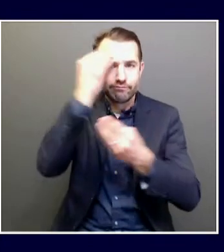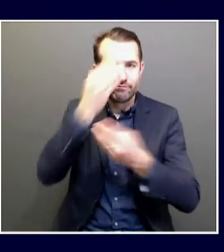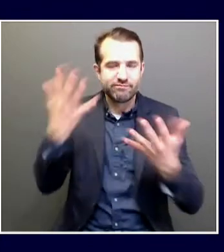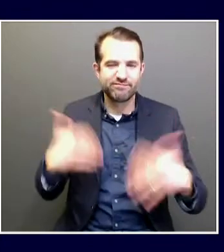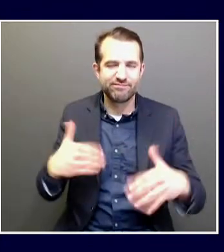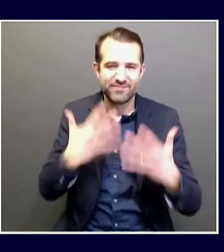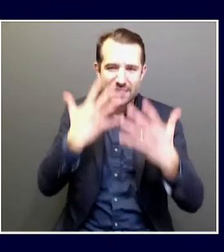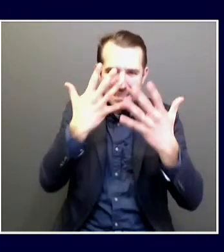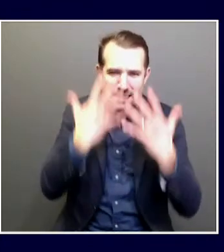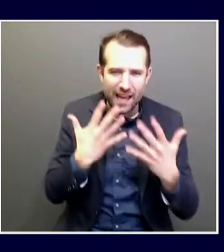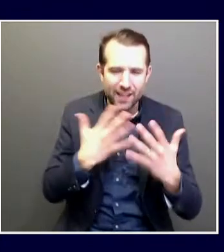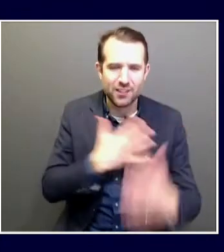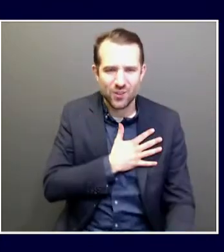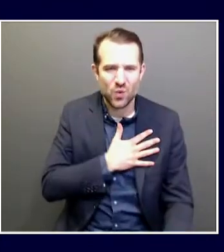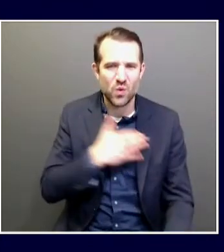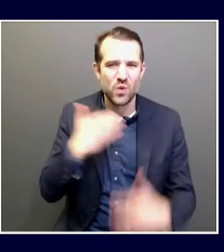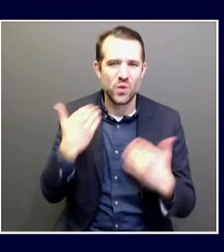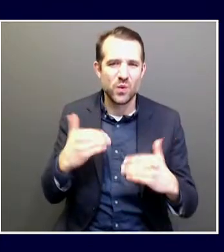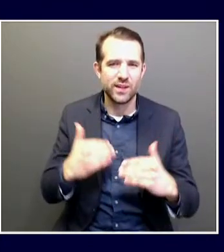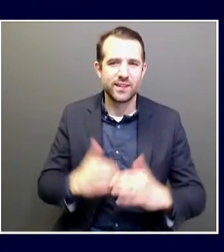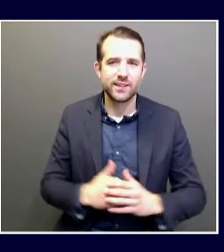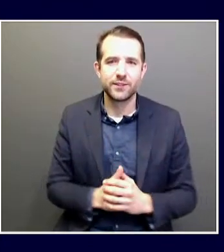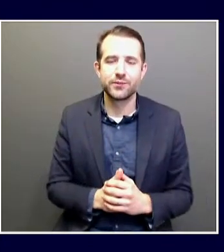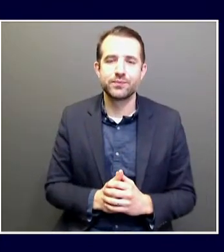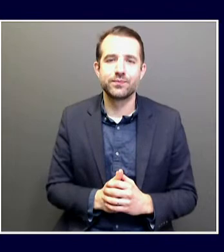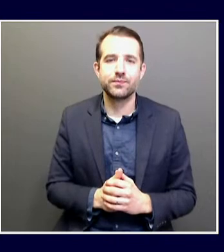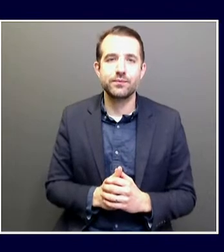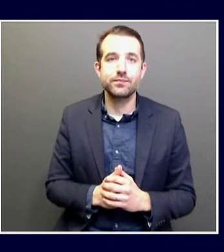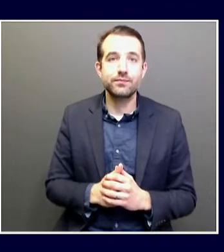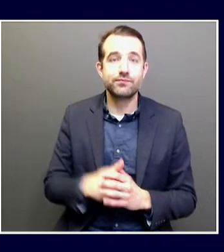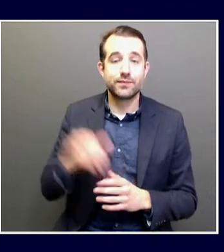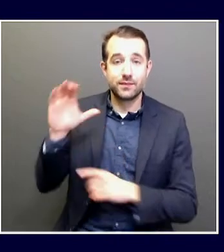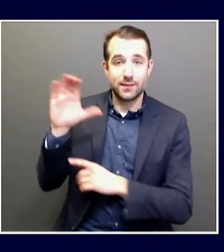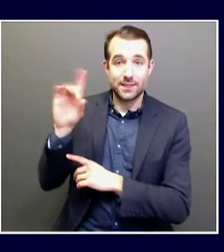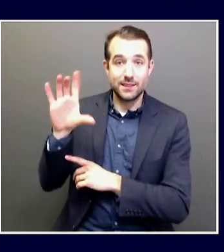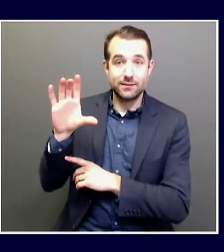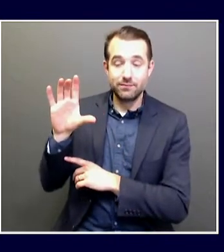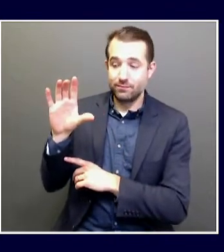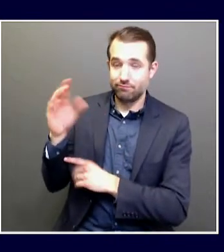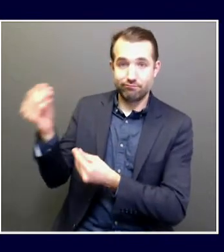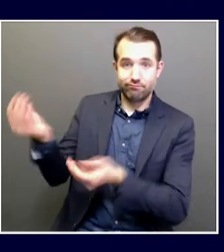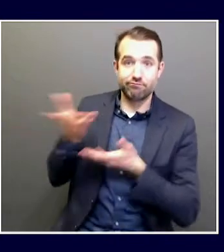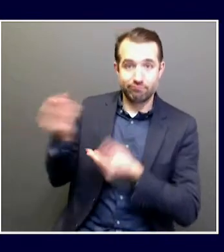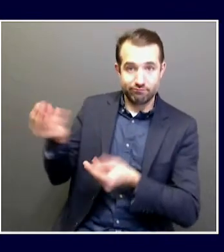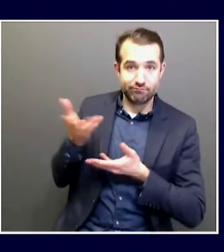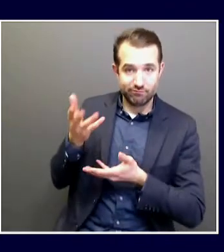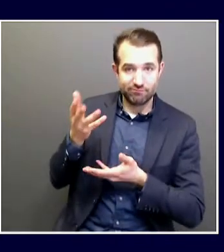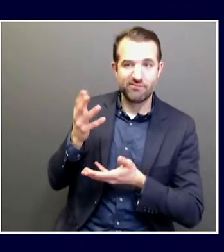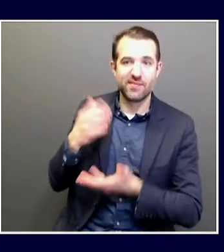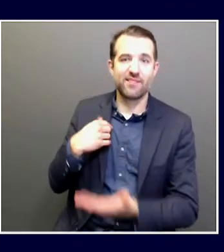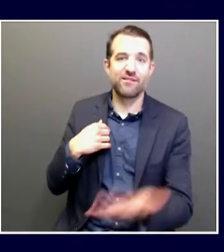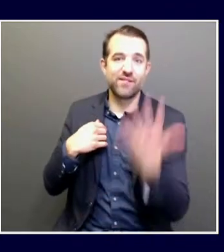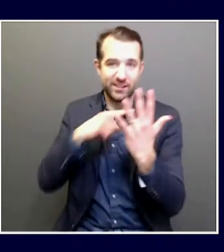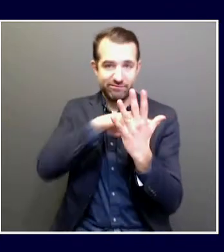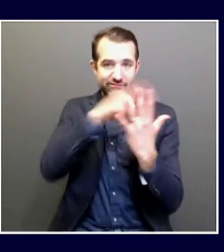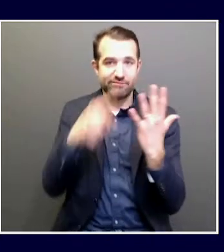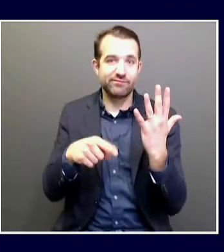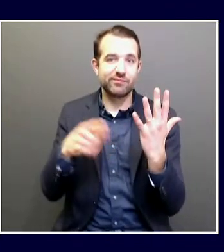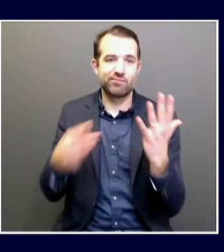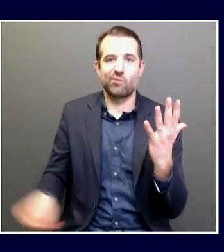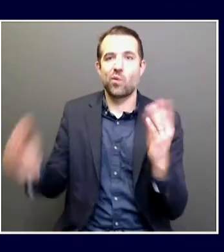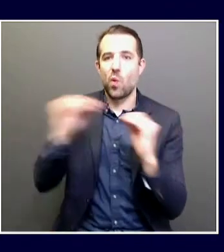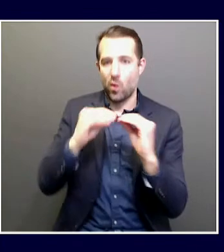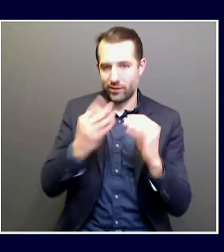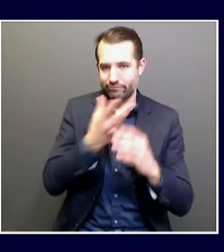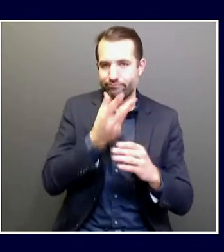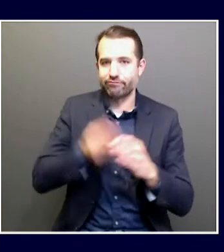sad note. The Maine CDC is reporting 5 additional COVID-19 associated deaths